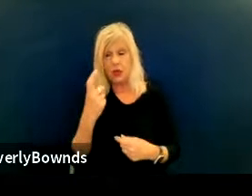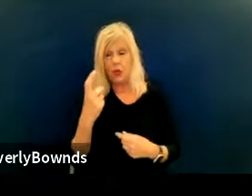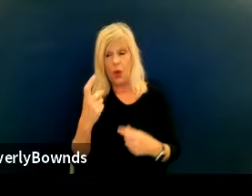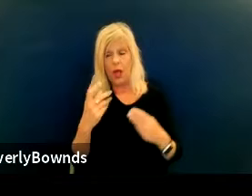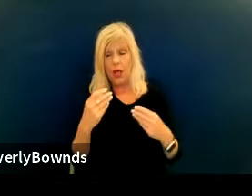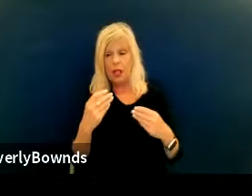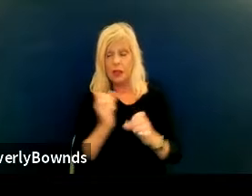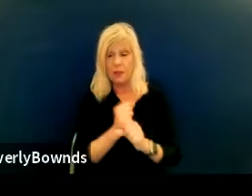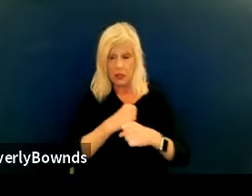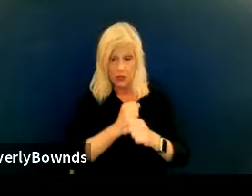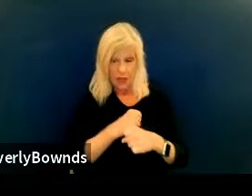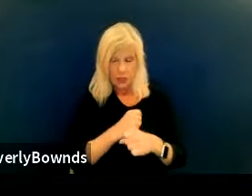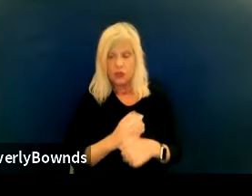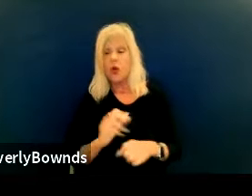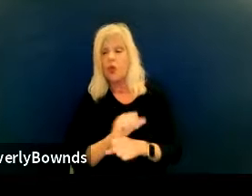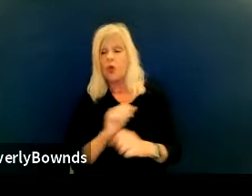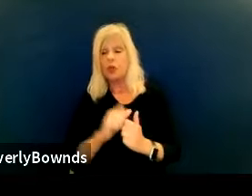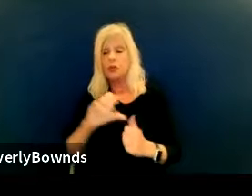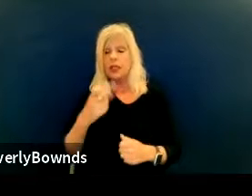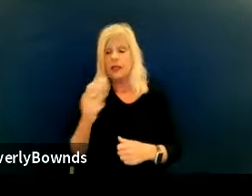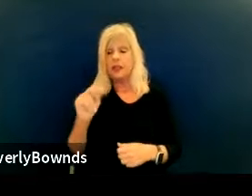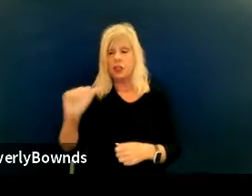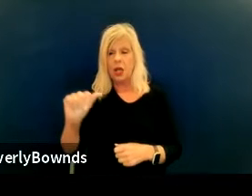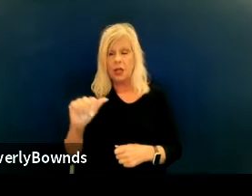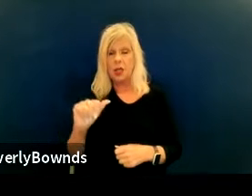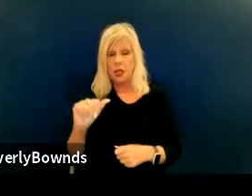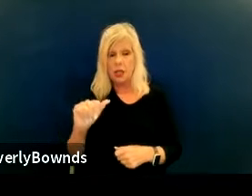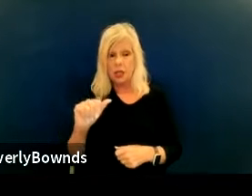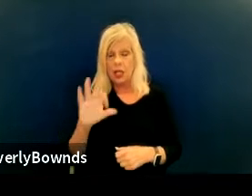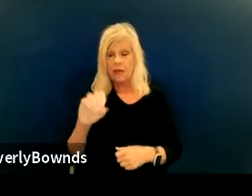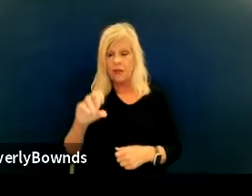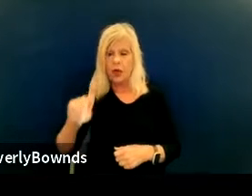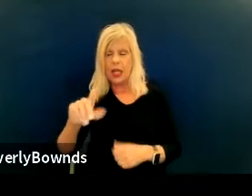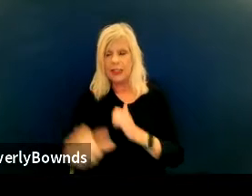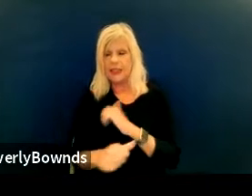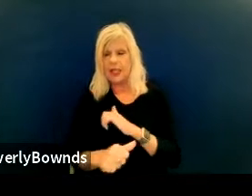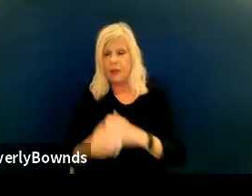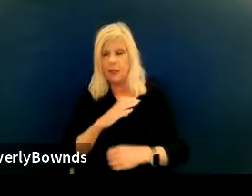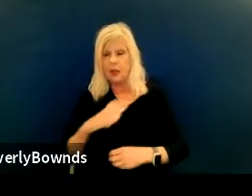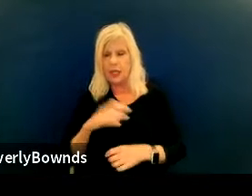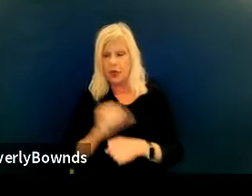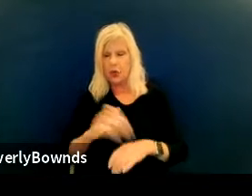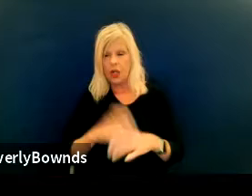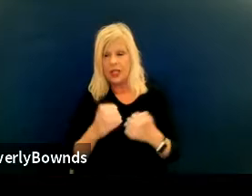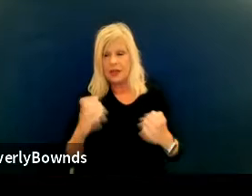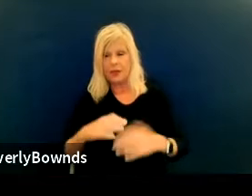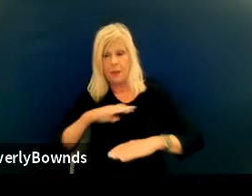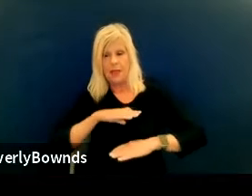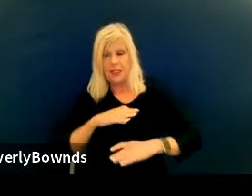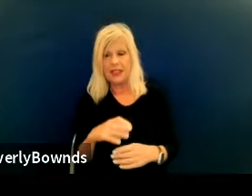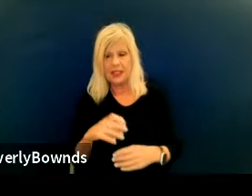with Shauna and the ASTM FO830 subcommittee to create a piece of equipment that meets the UDFE